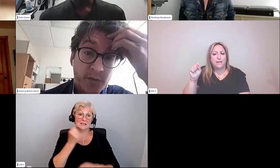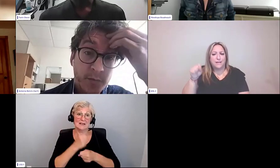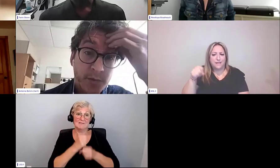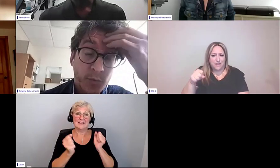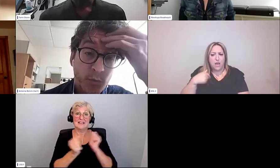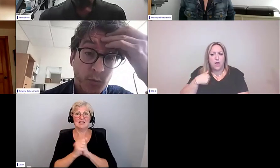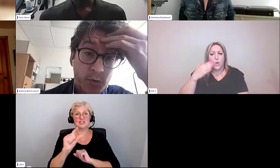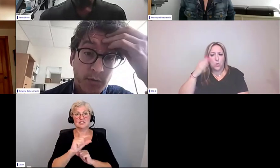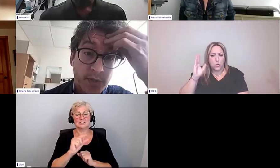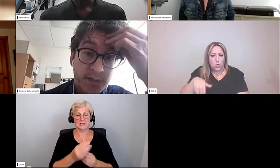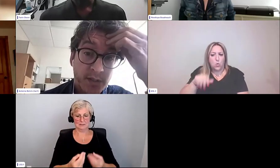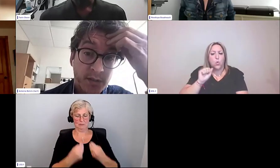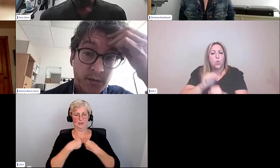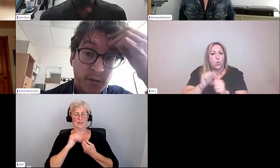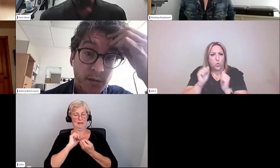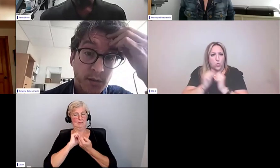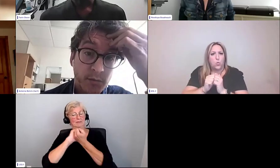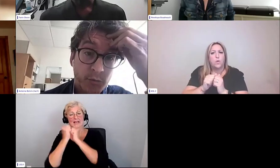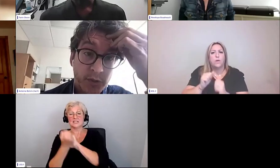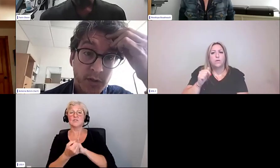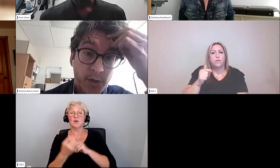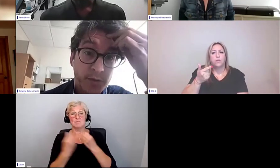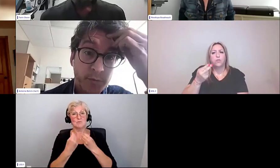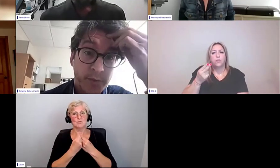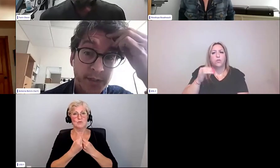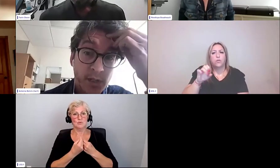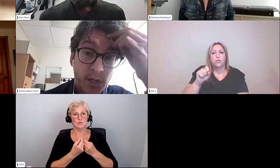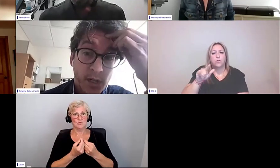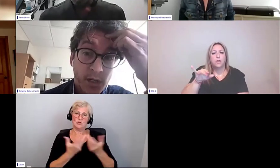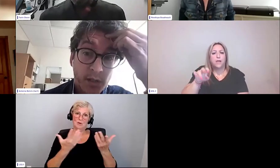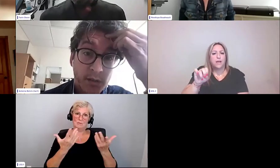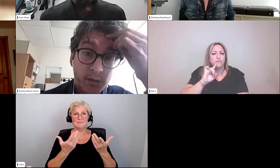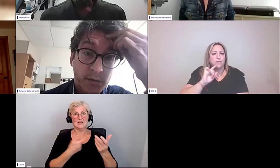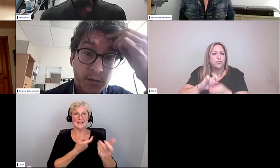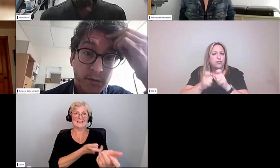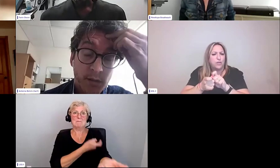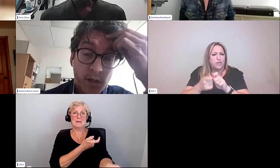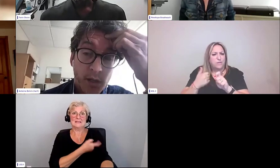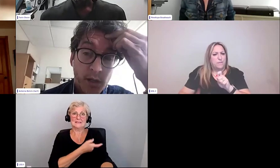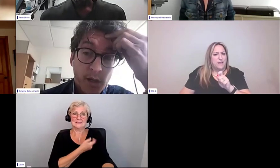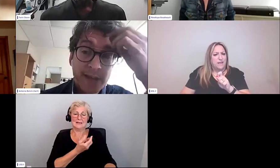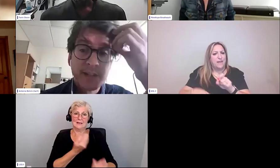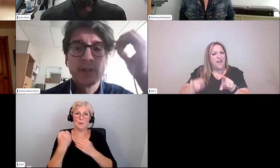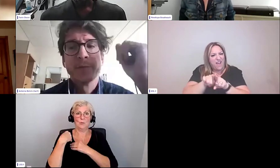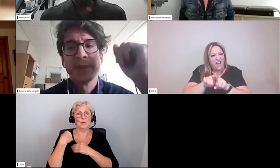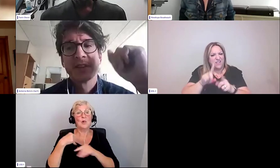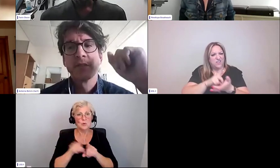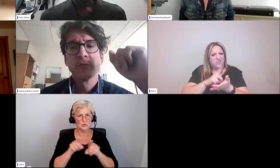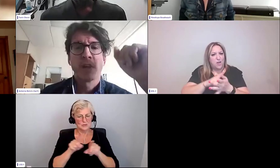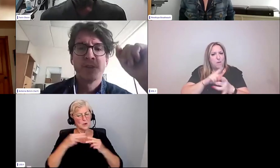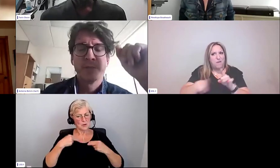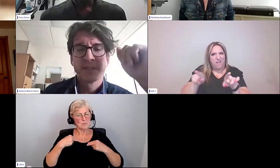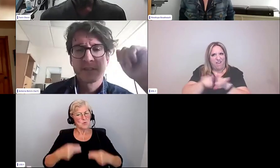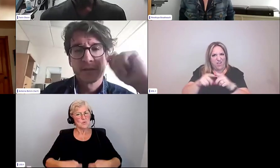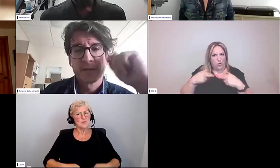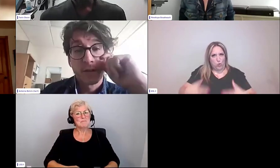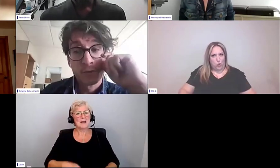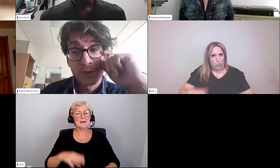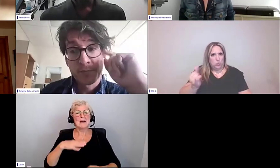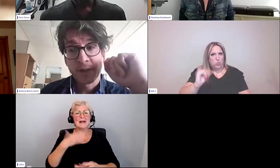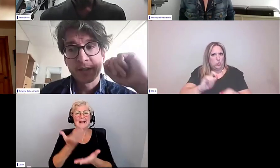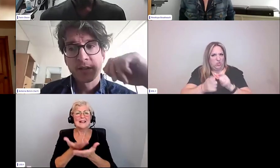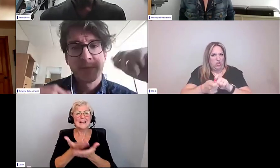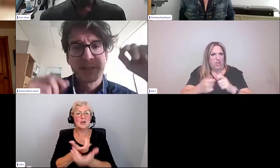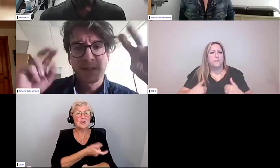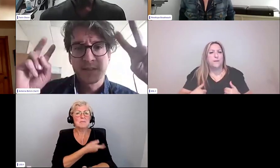I know that working with Ghislaine transformed me a lot as a doctor, but also as a human being.